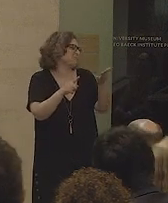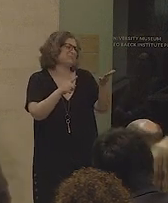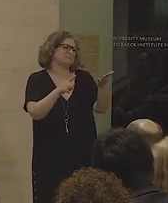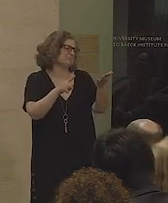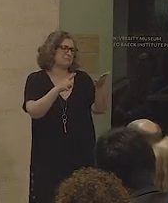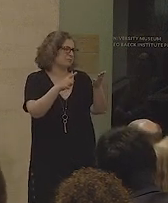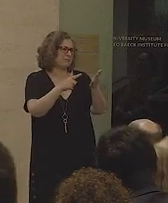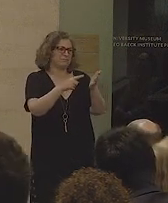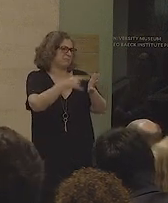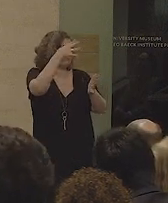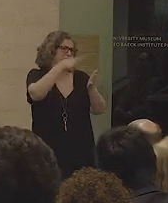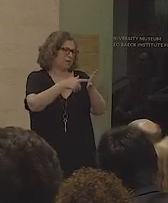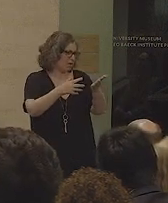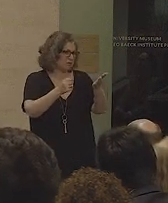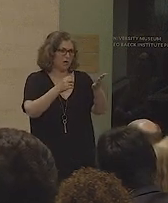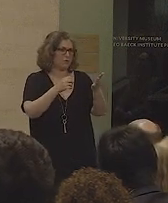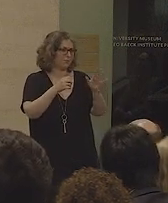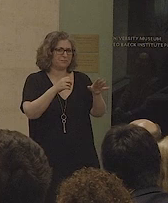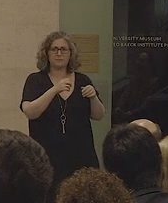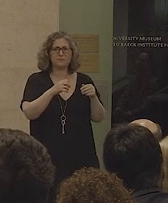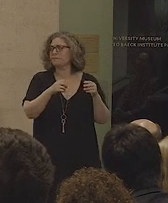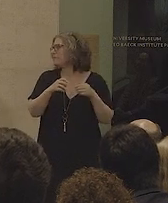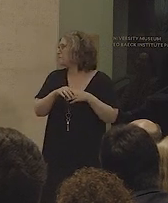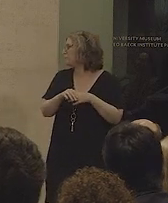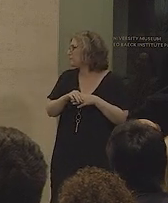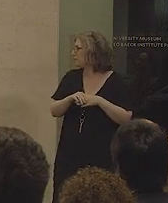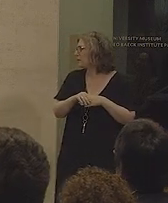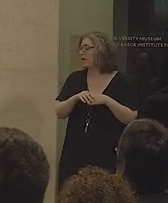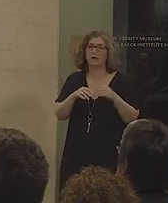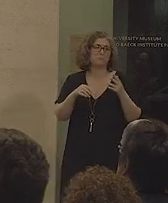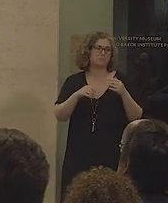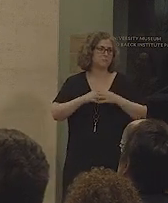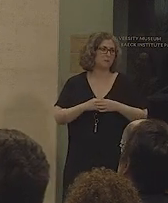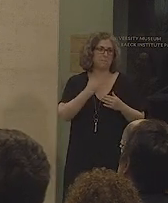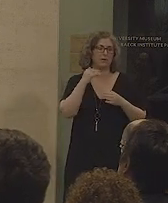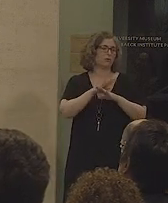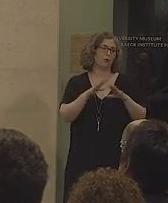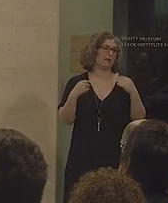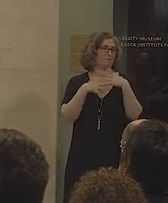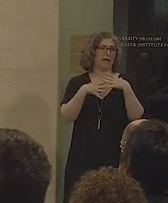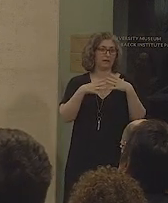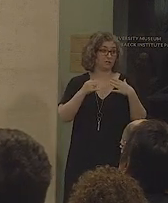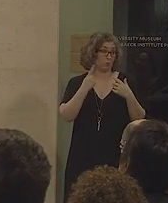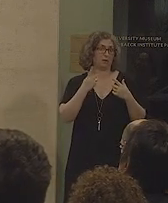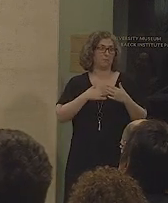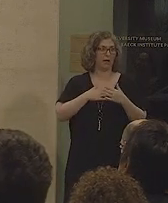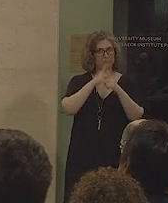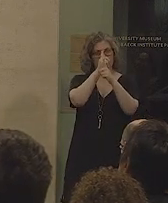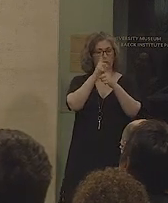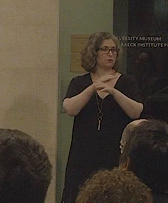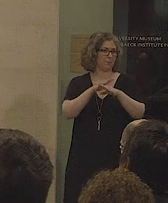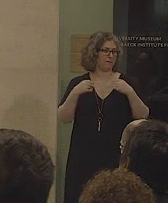So we can't, I've tried to not live in fear. You know, that's been one of my mottos, which is why